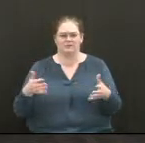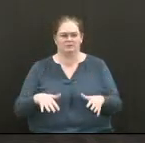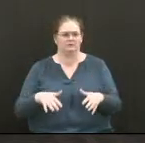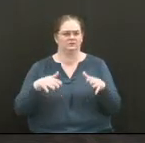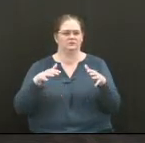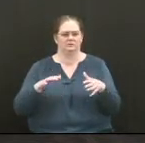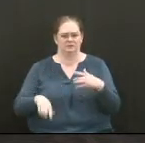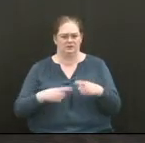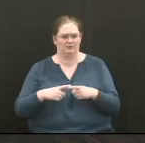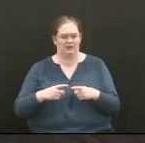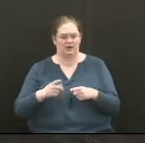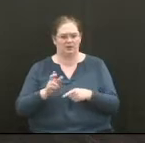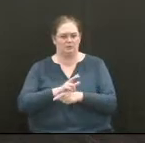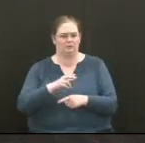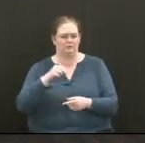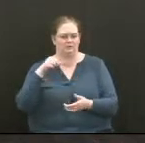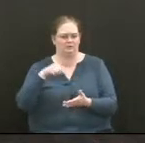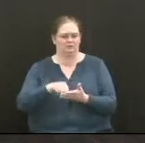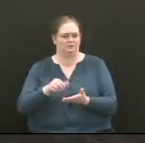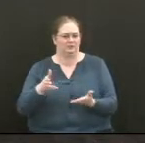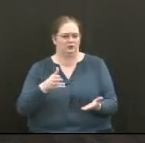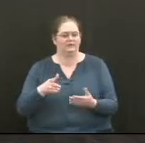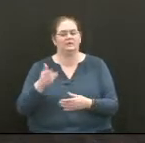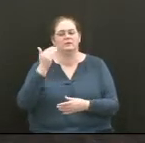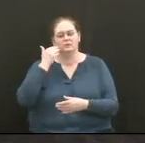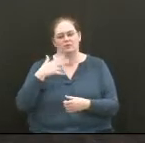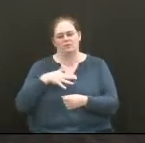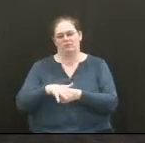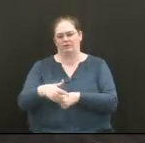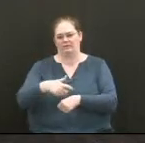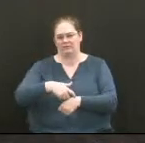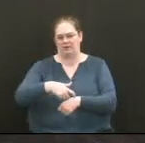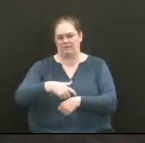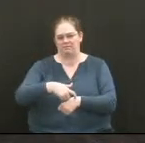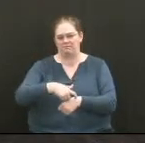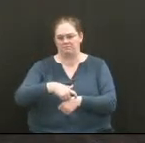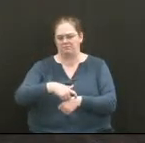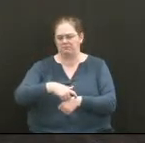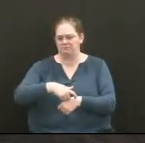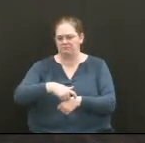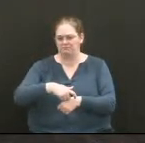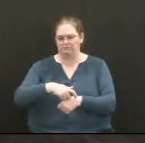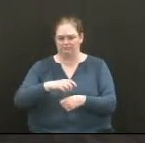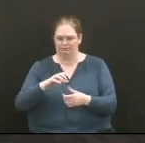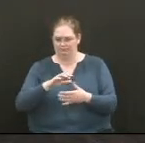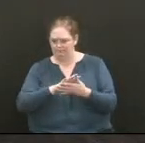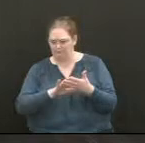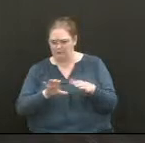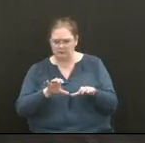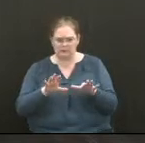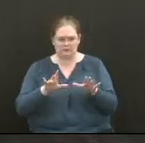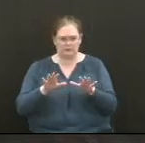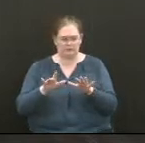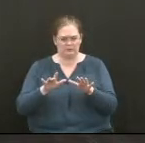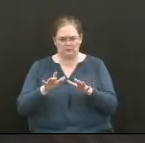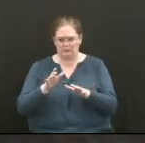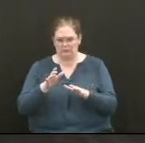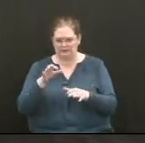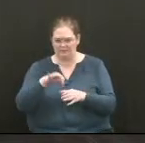anxiety about using the Postal Service. They'll know they'll have plenty of time to, you know, to do what they need to do and get the ballots back